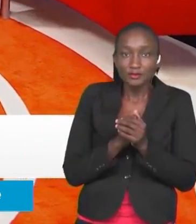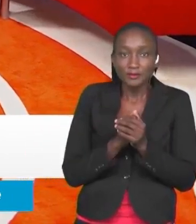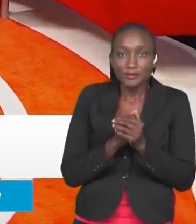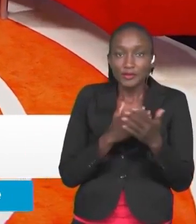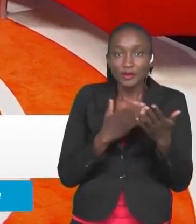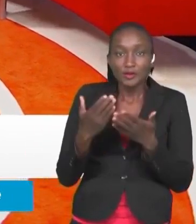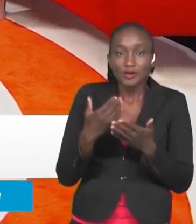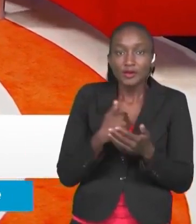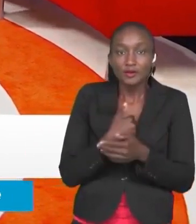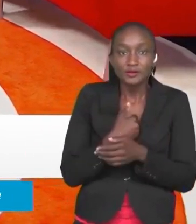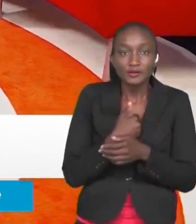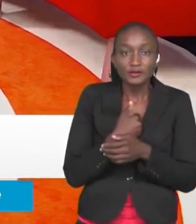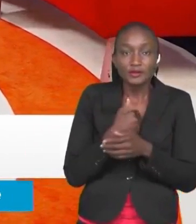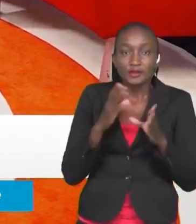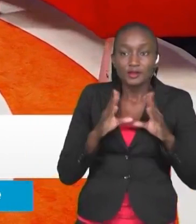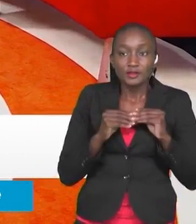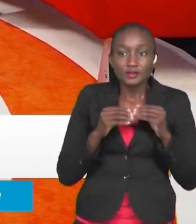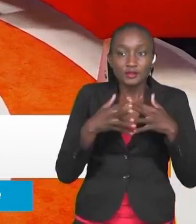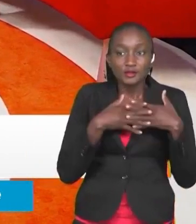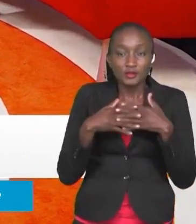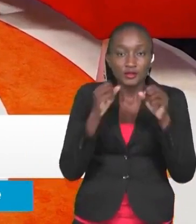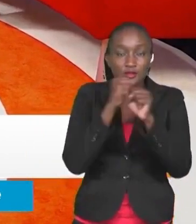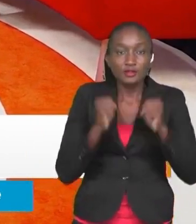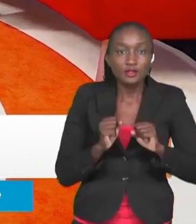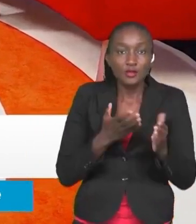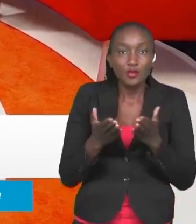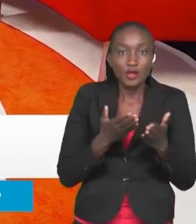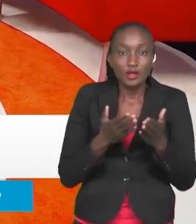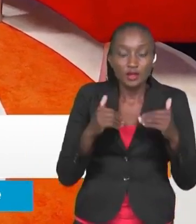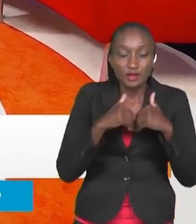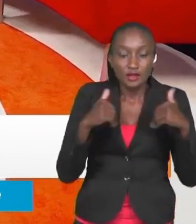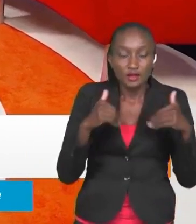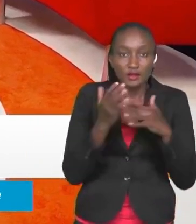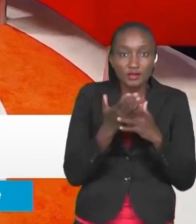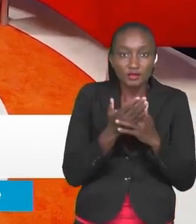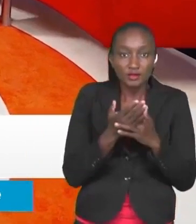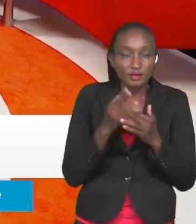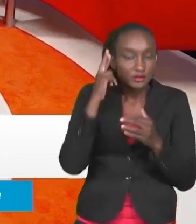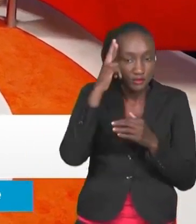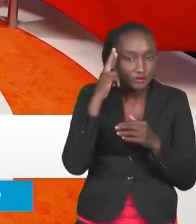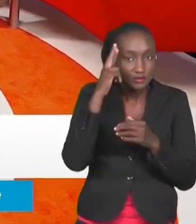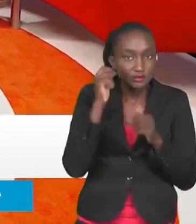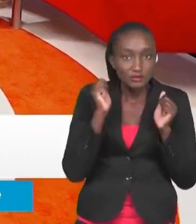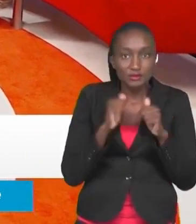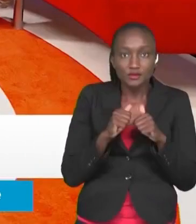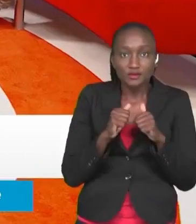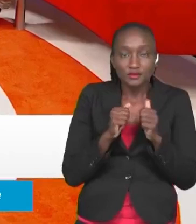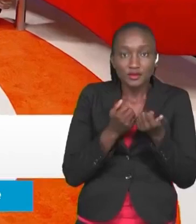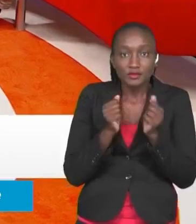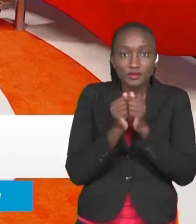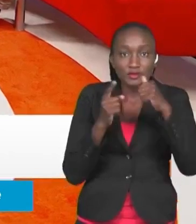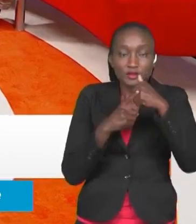Where we adopt the US system whereby the gap between them is reasonable. Okay. For example, 16